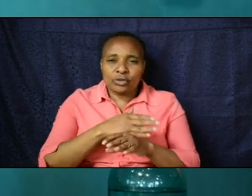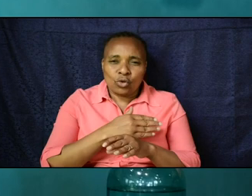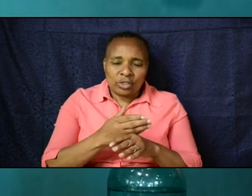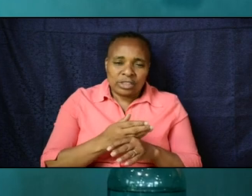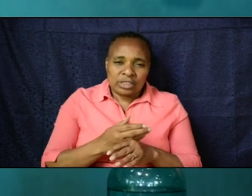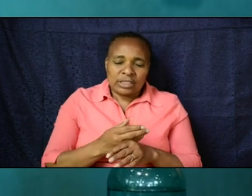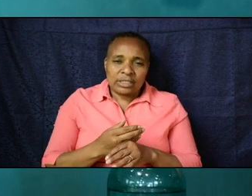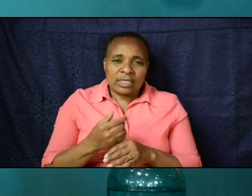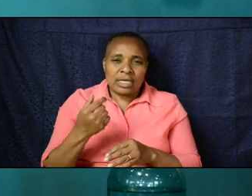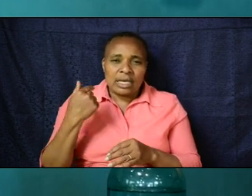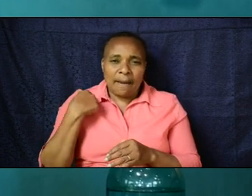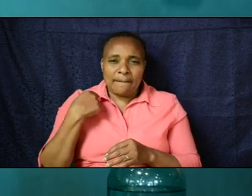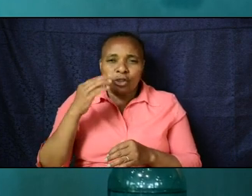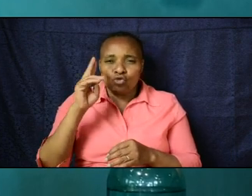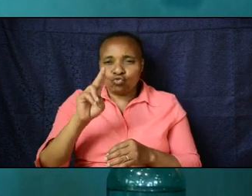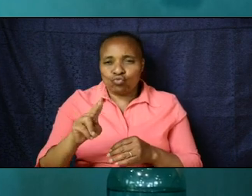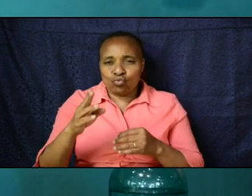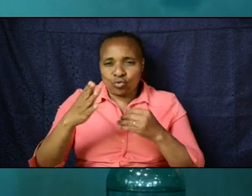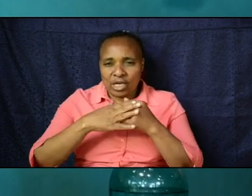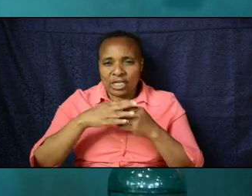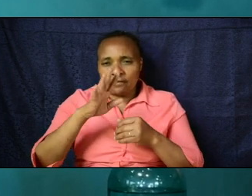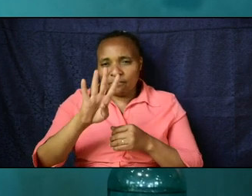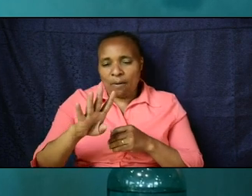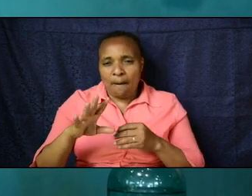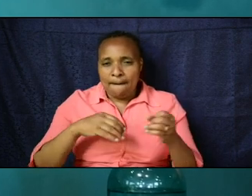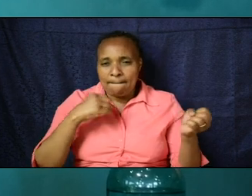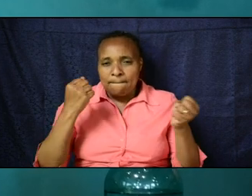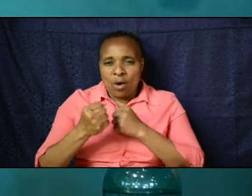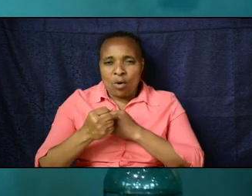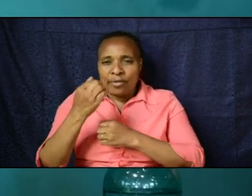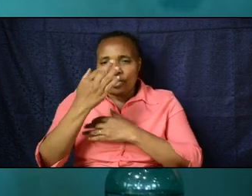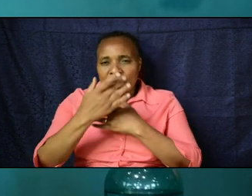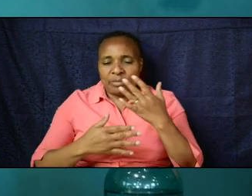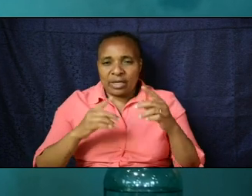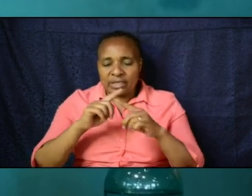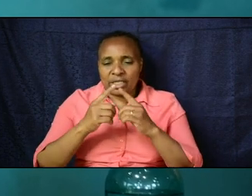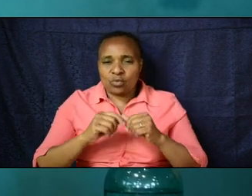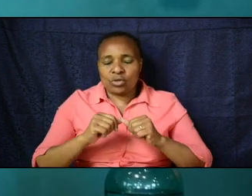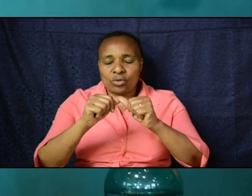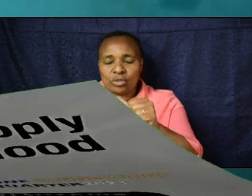song Hymn 294, Power in the Blood, and then we'll proceed from there.